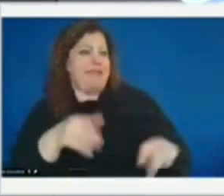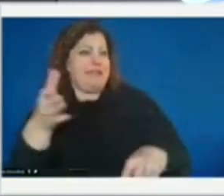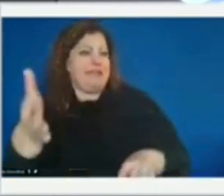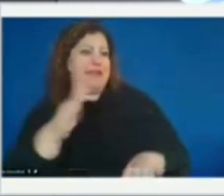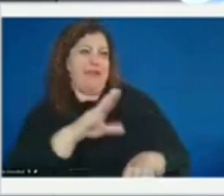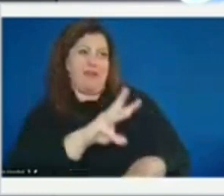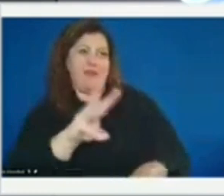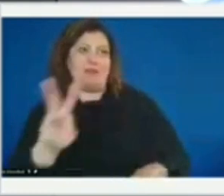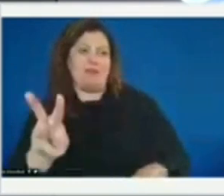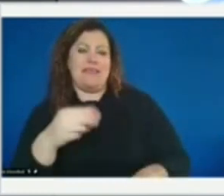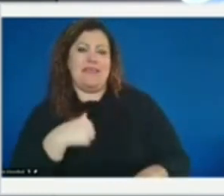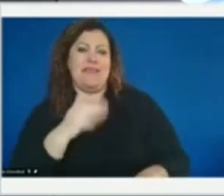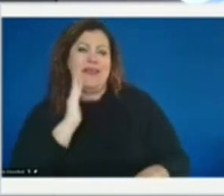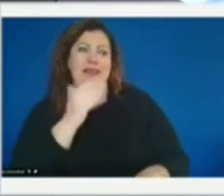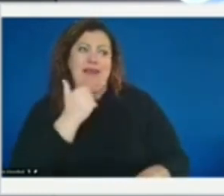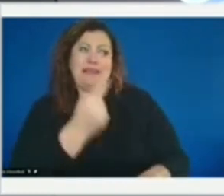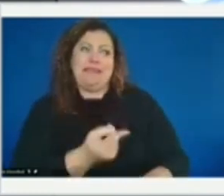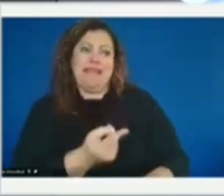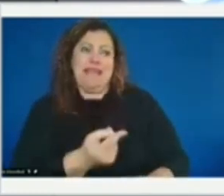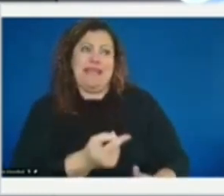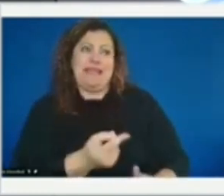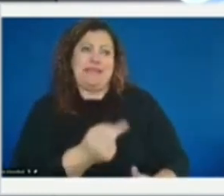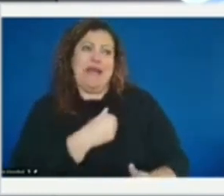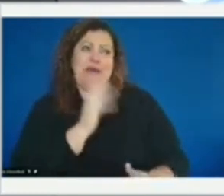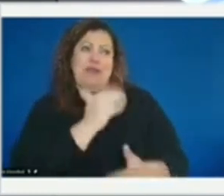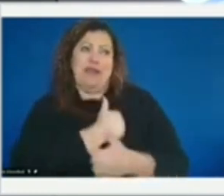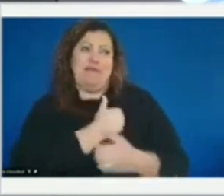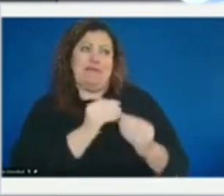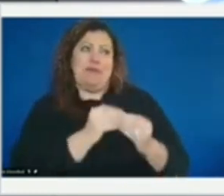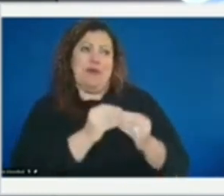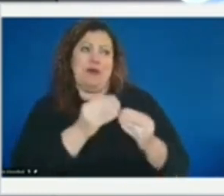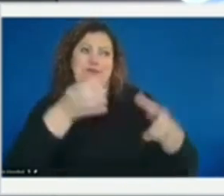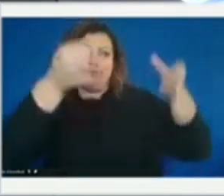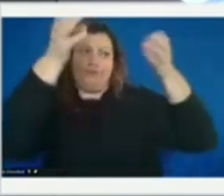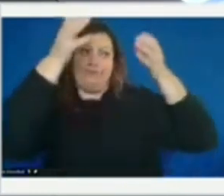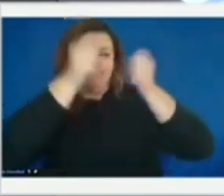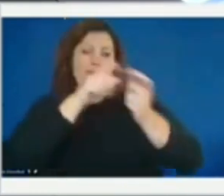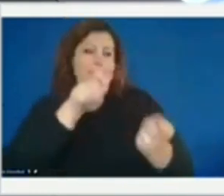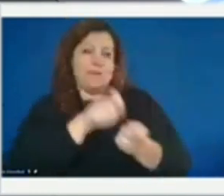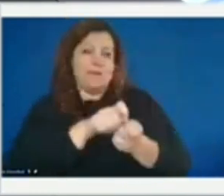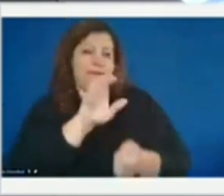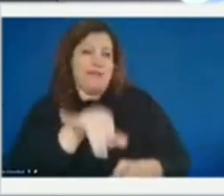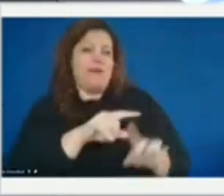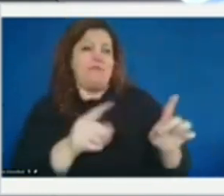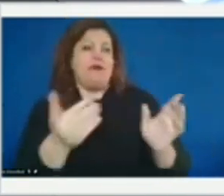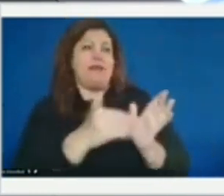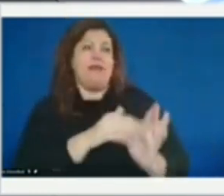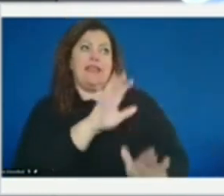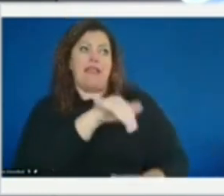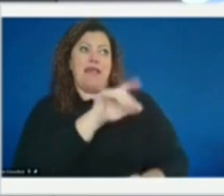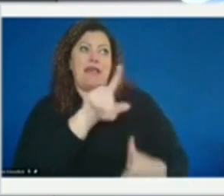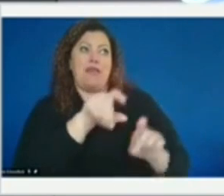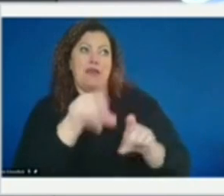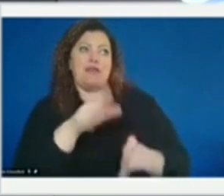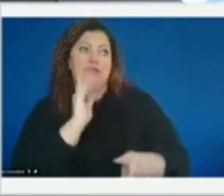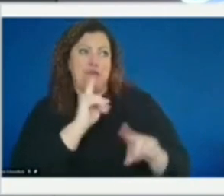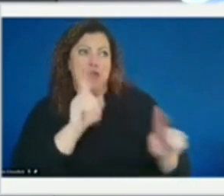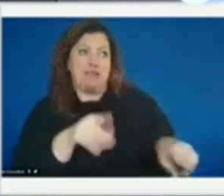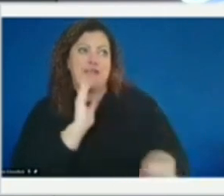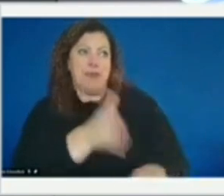would have, I'd love to be more up on exactly the specifics of that. But again, yes, those questions will be answered.